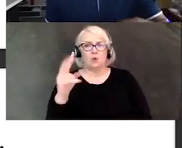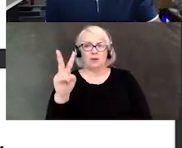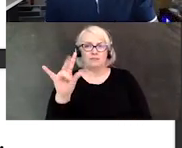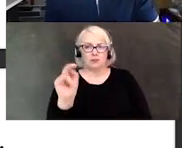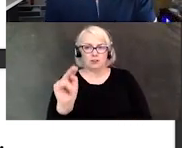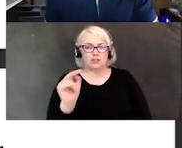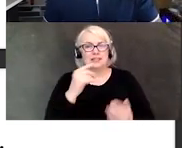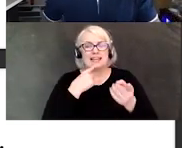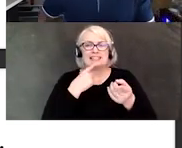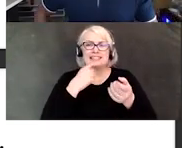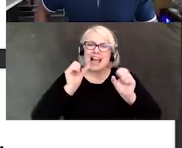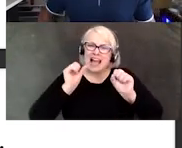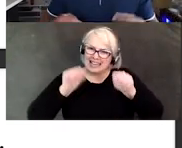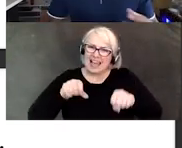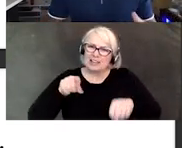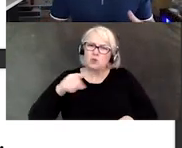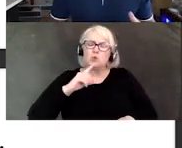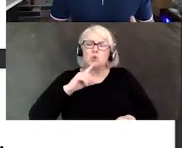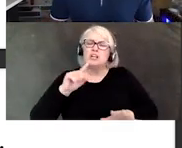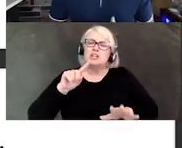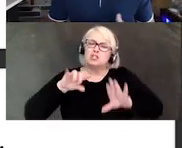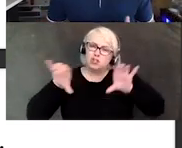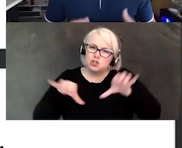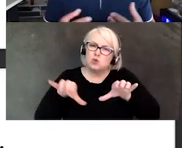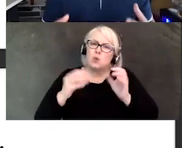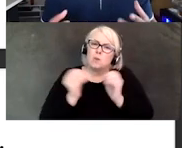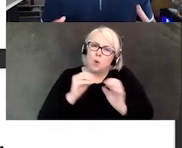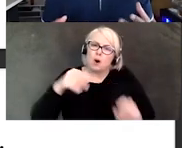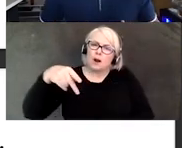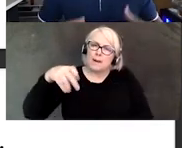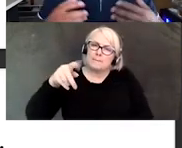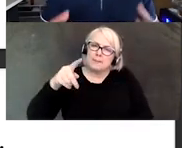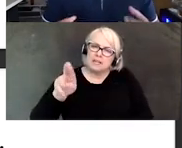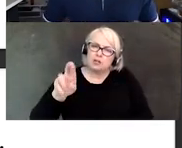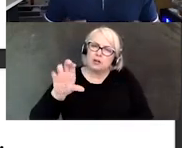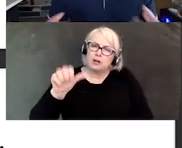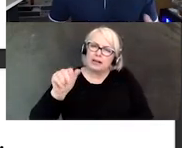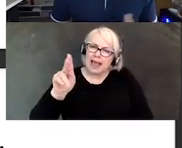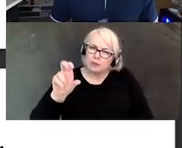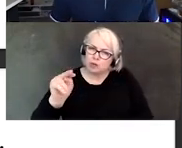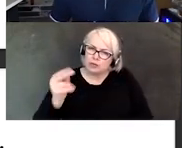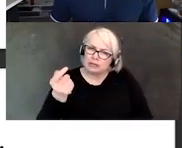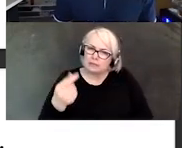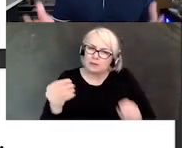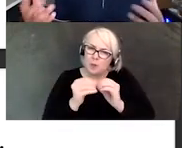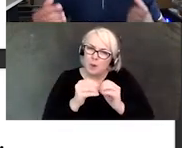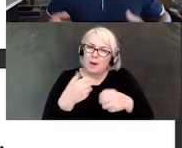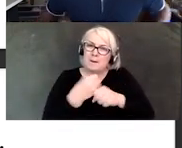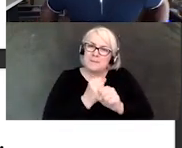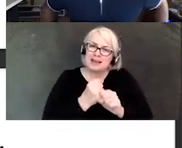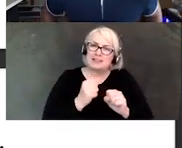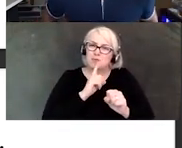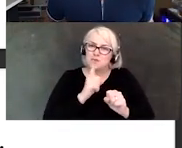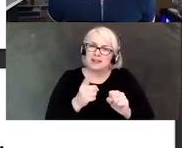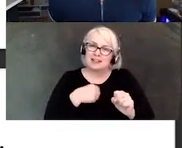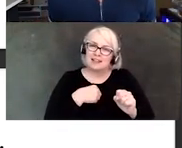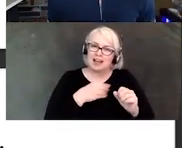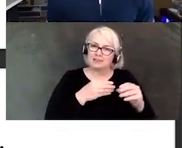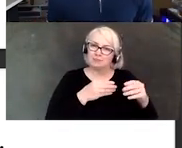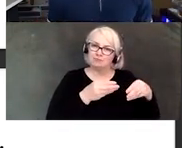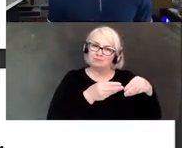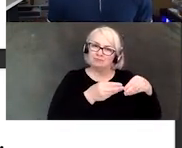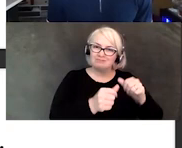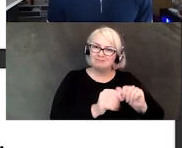bit more on these things? like, meaning like make it, make them really visceral and make them really sing. So yeah, I just got a little, a little lesson.